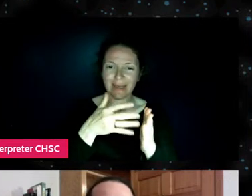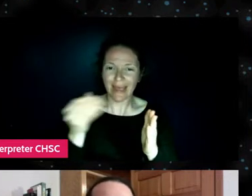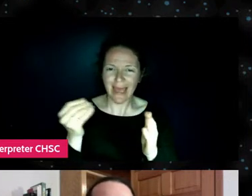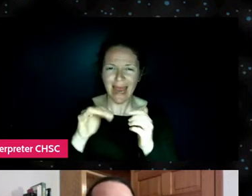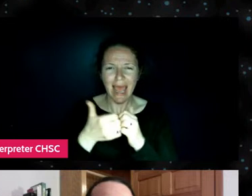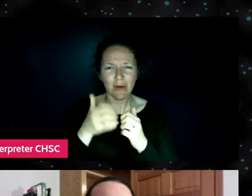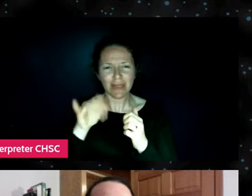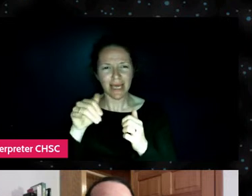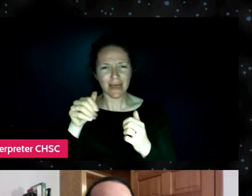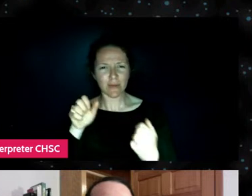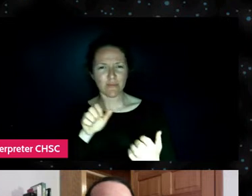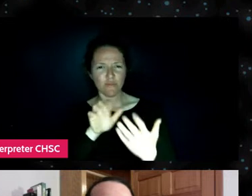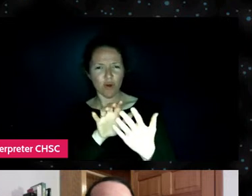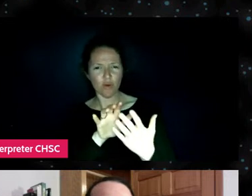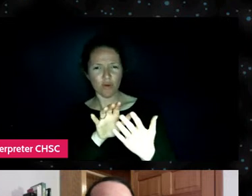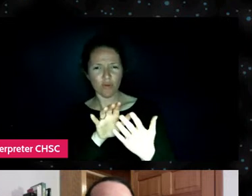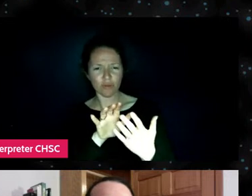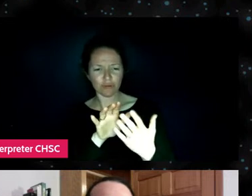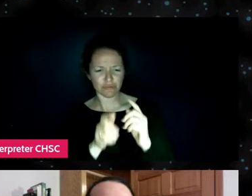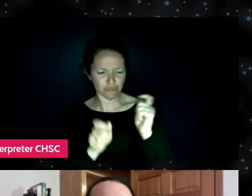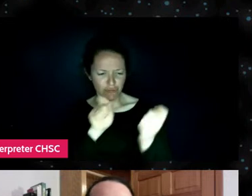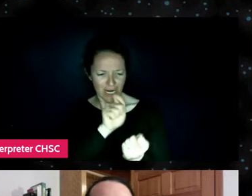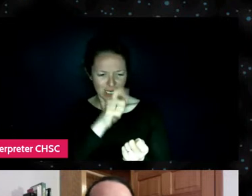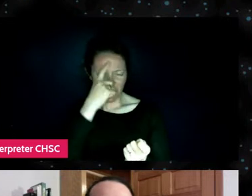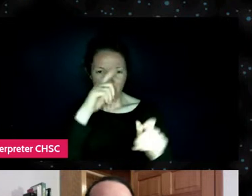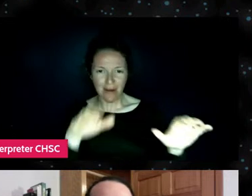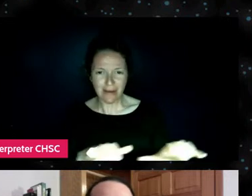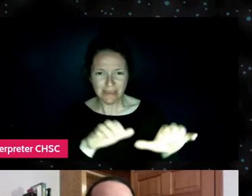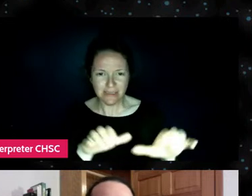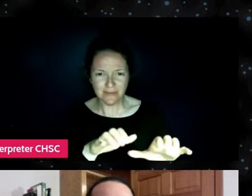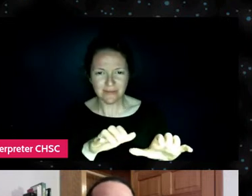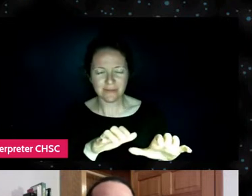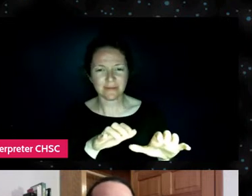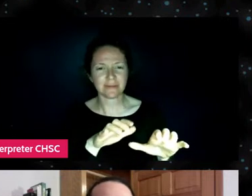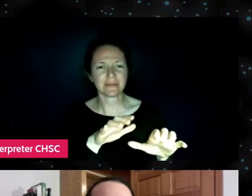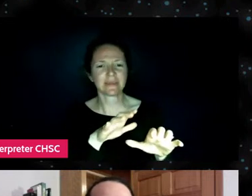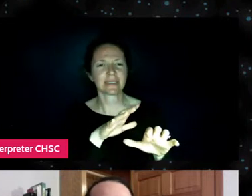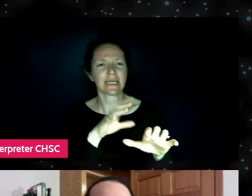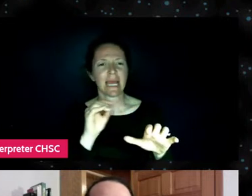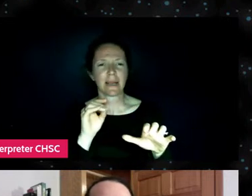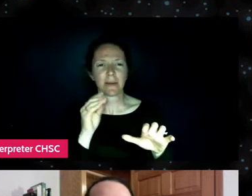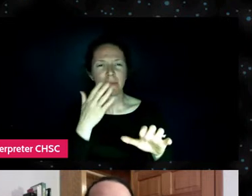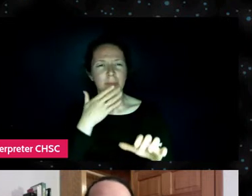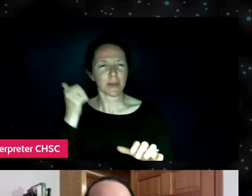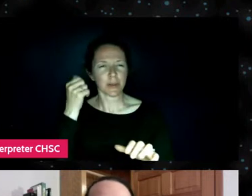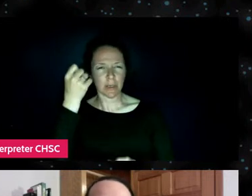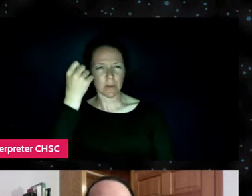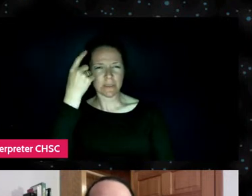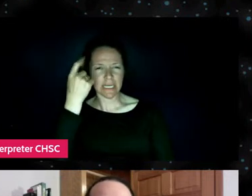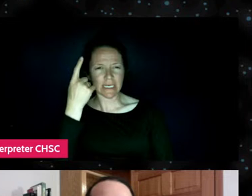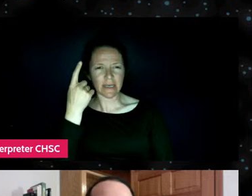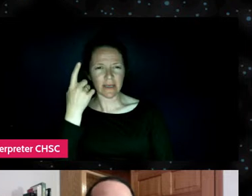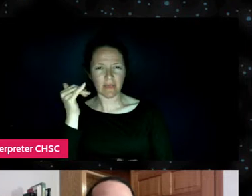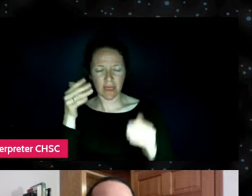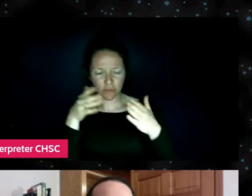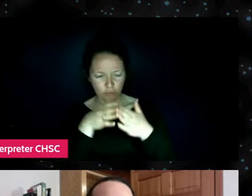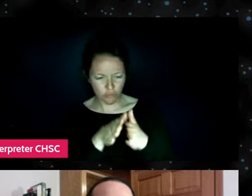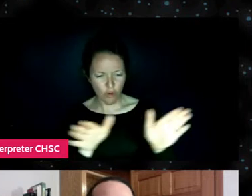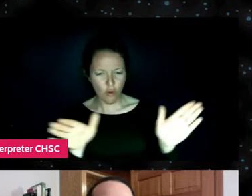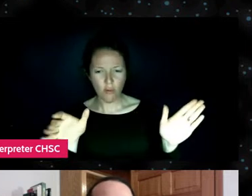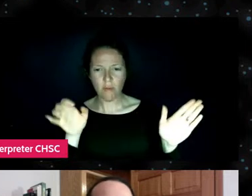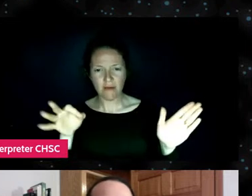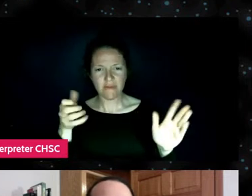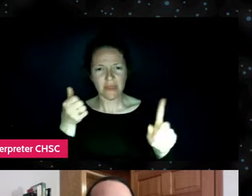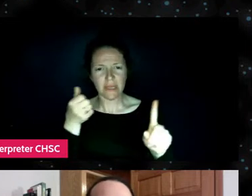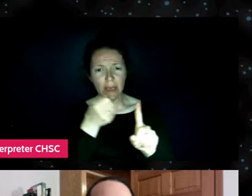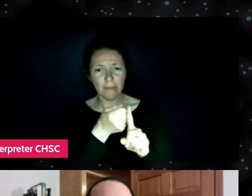approach to activism and just really a better understanding the scope of the impact that this lawsuit